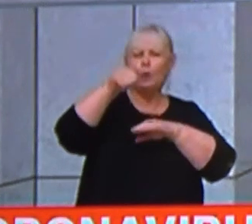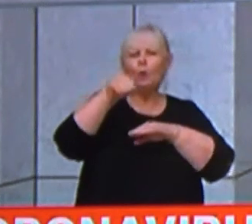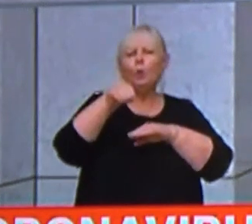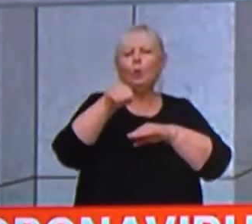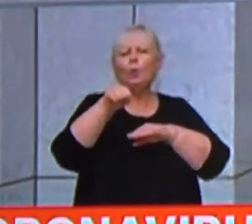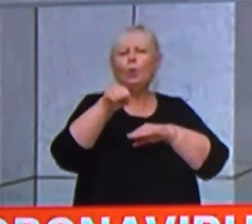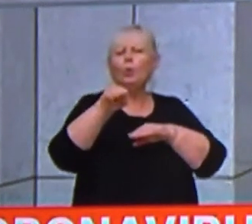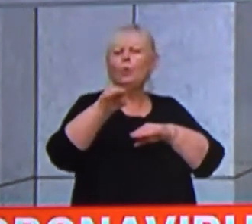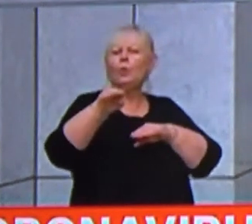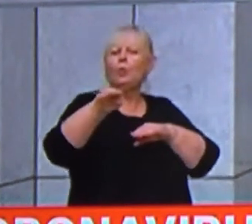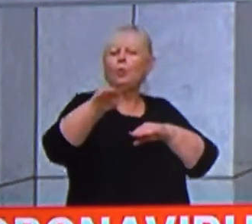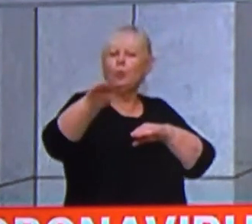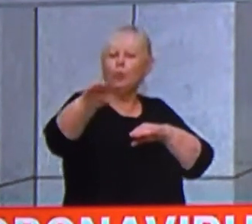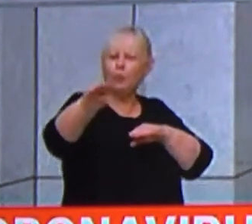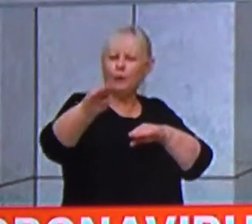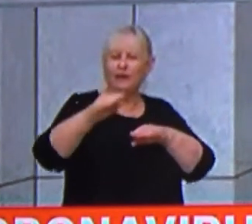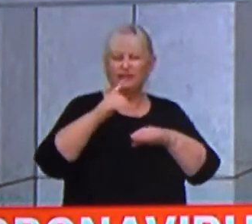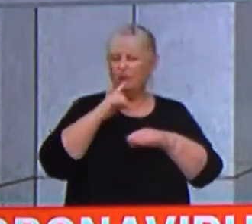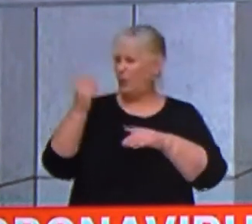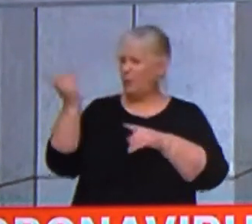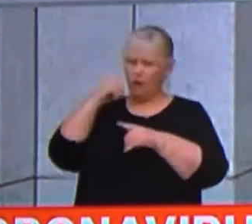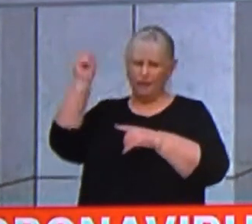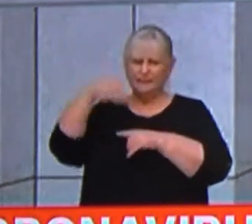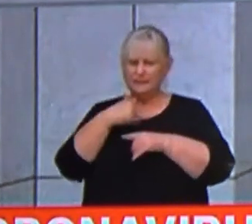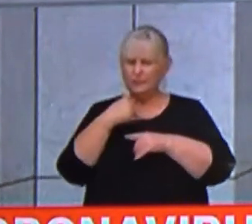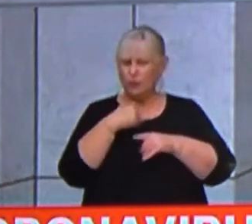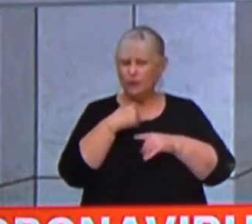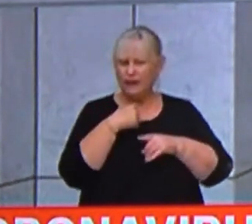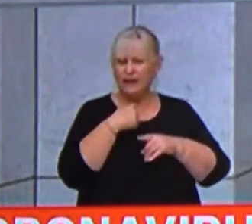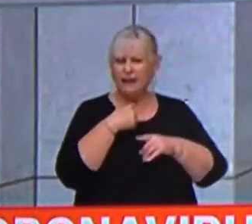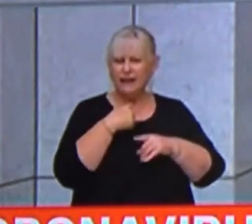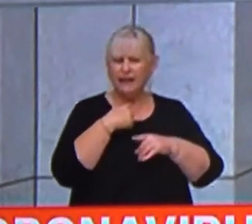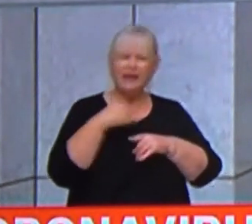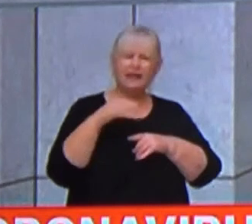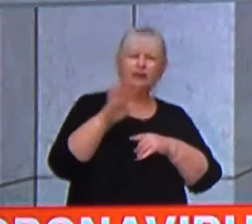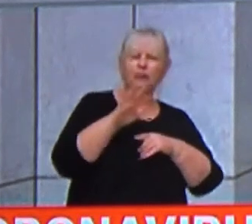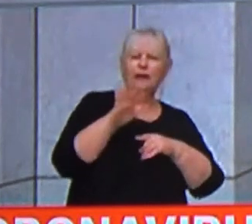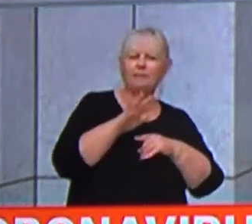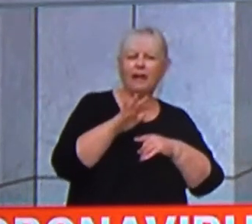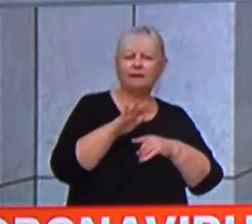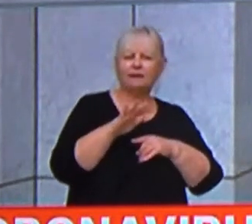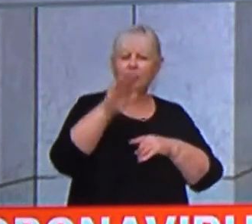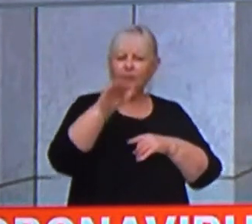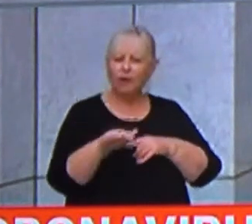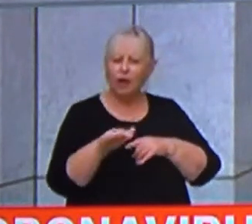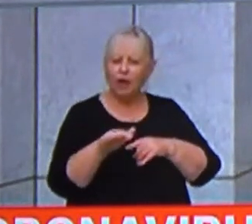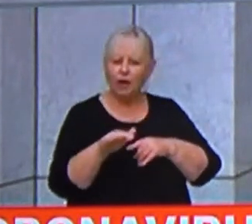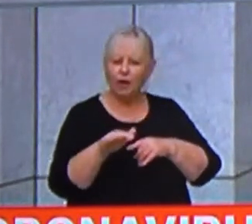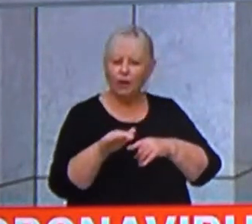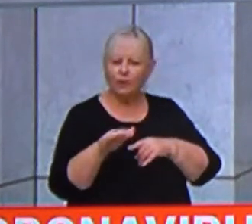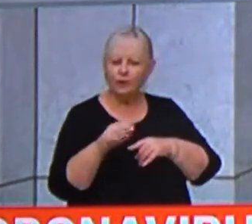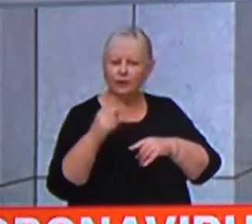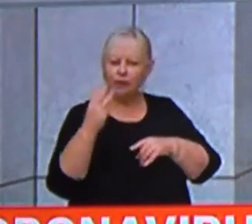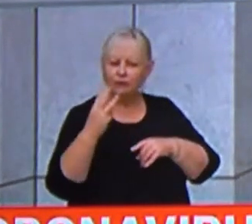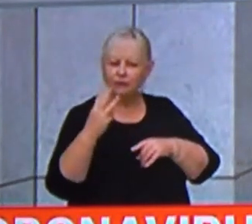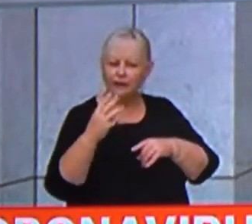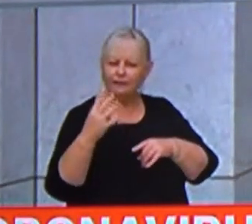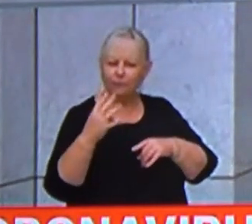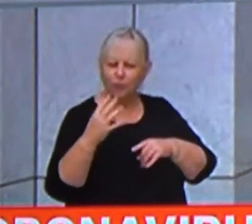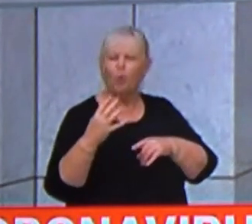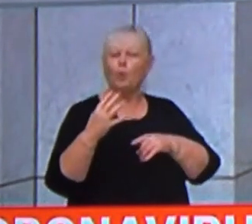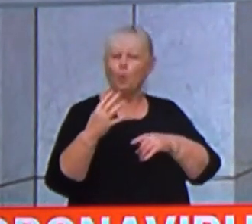came in, I should say the midnight quarantine arrangements came in place for returning travellers, those